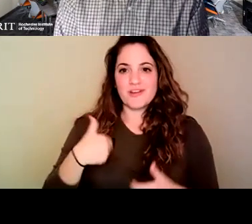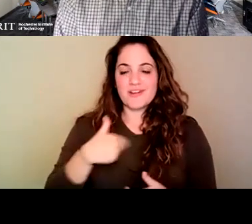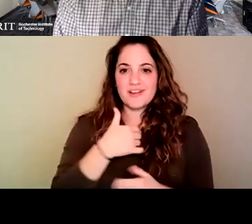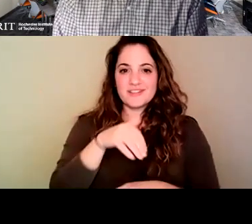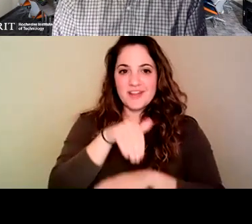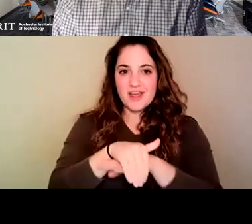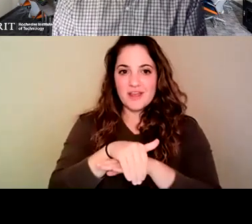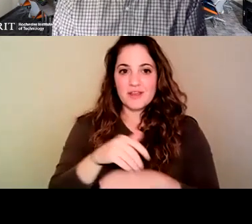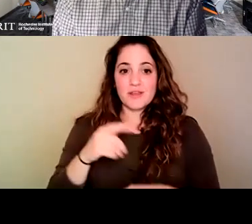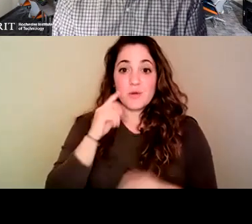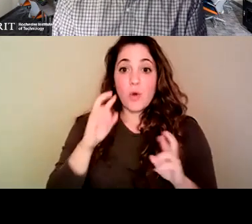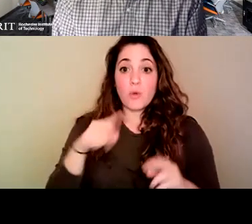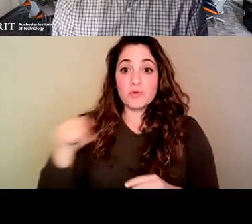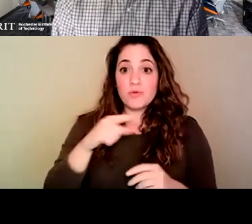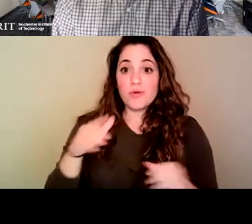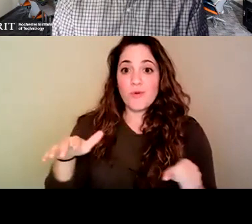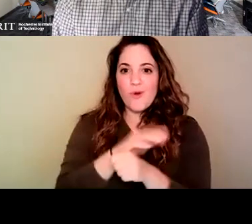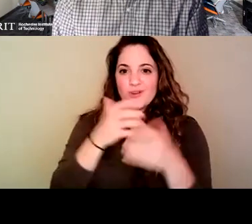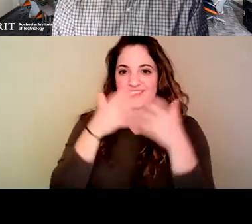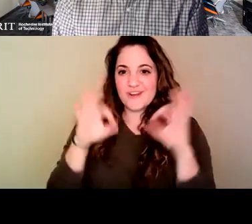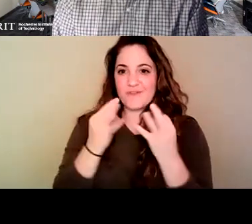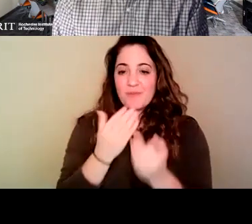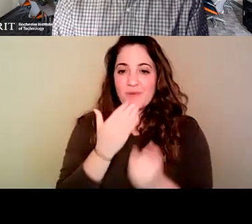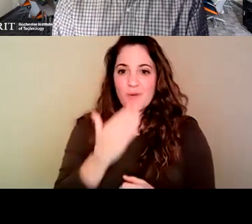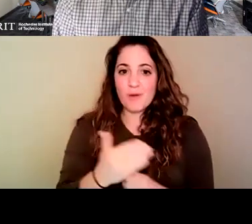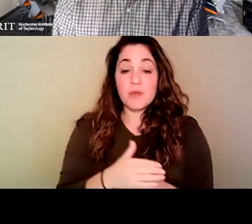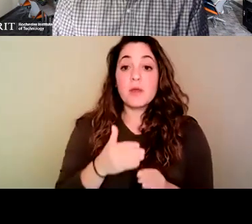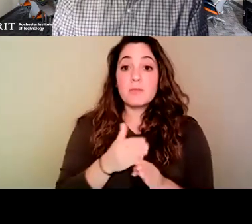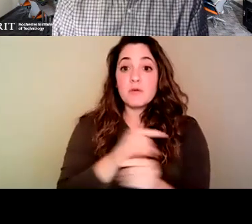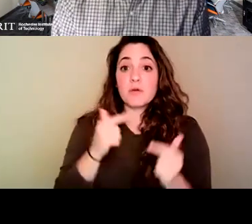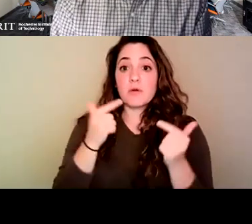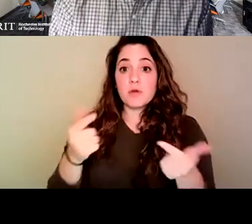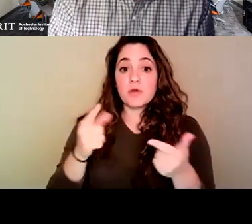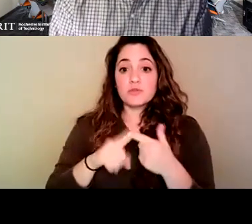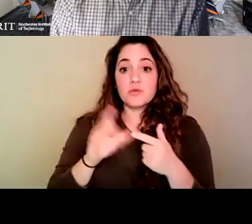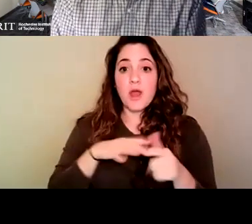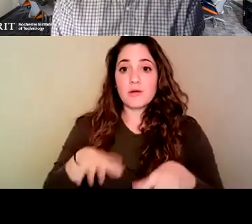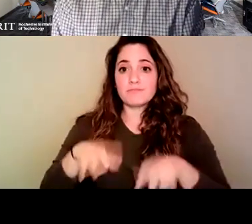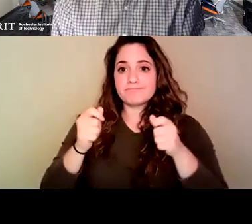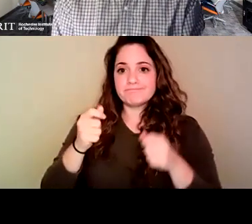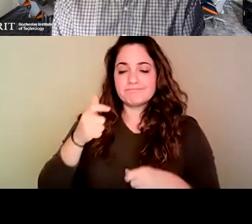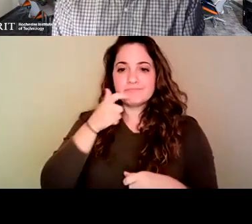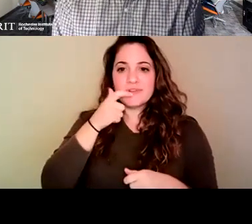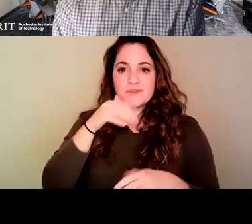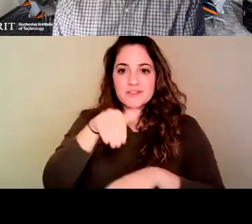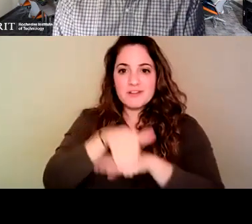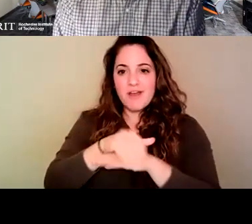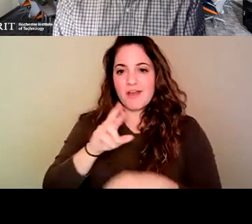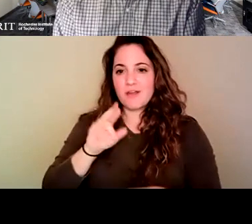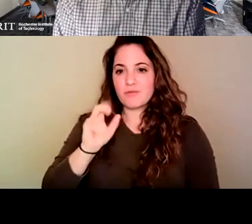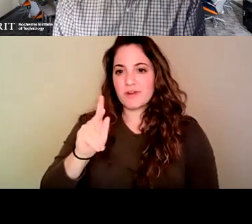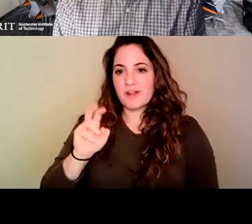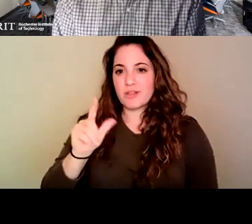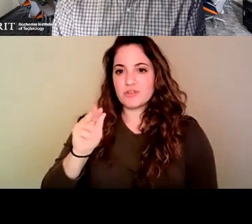your entire Tiger family are well. Before I turn it over the program to our MC, Rick Lajewski, I wanted to go over a few